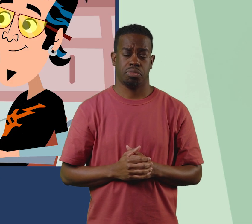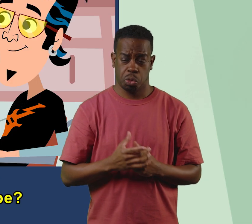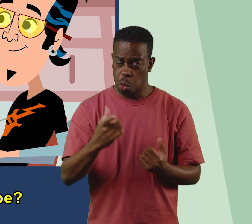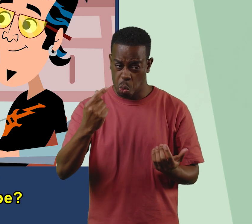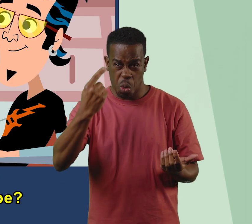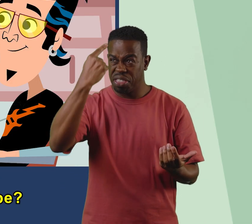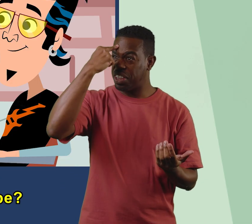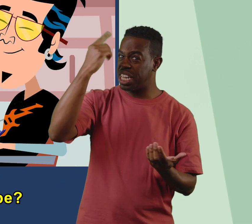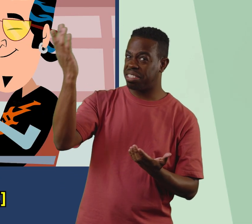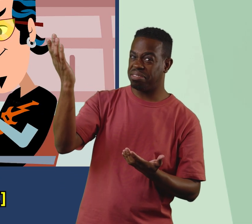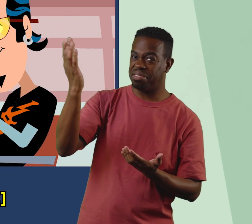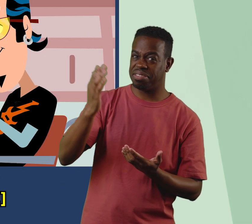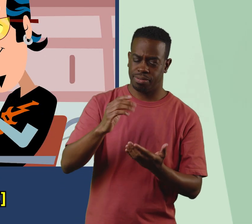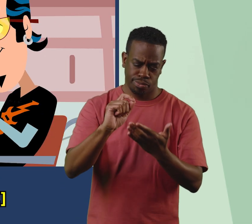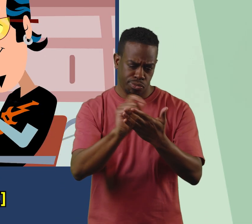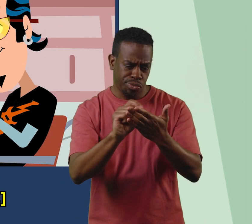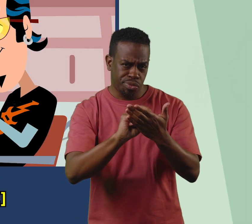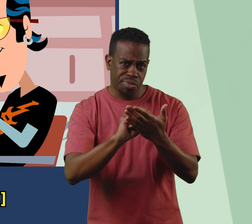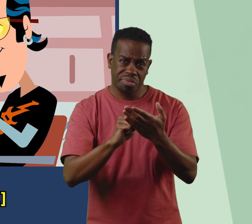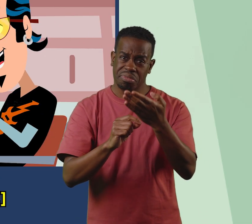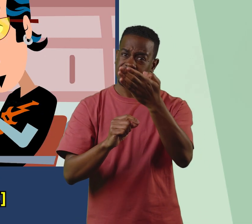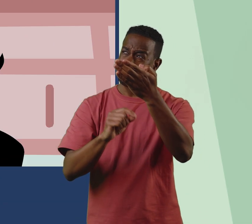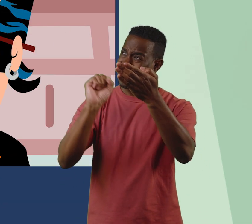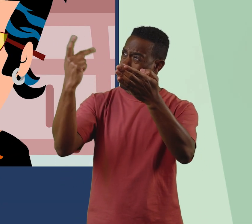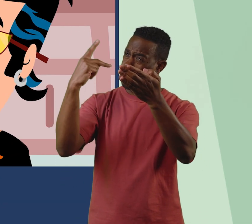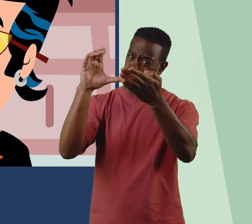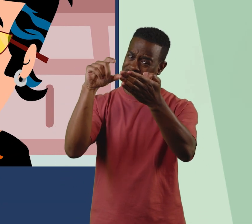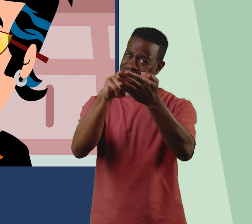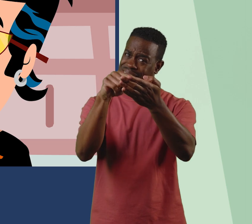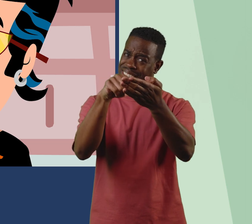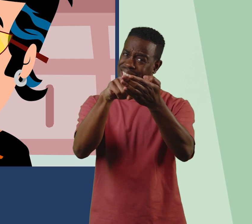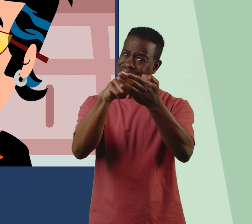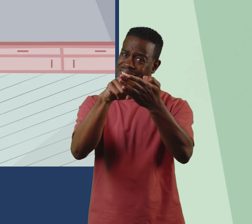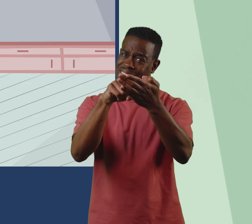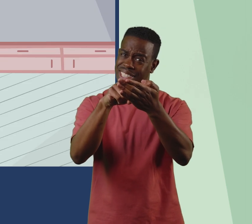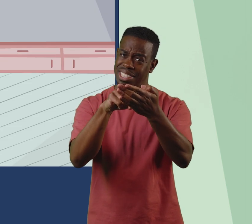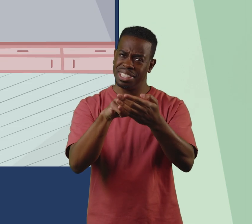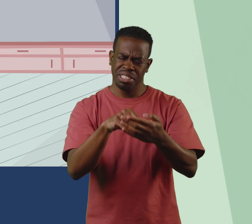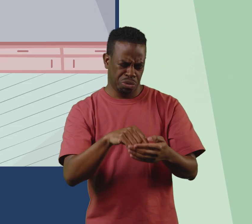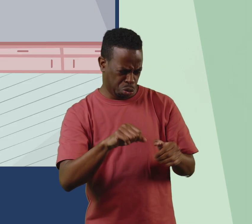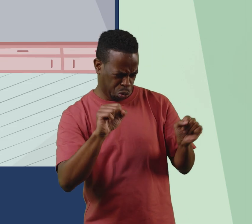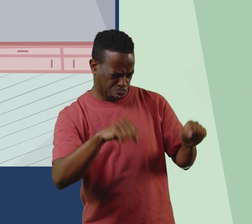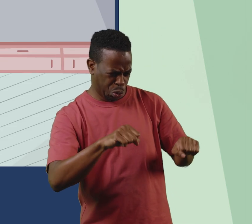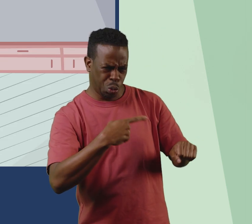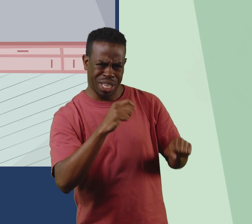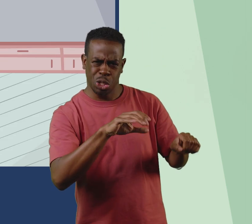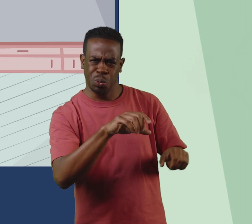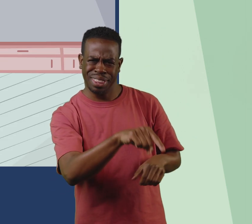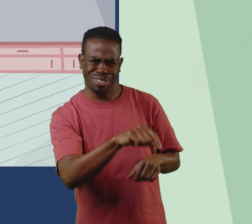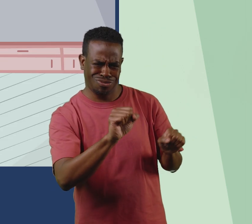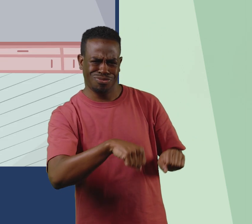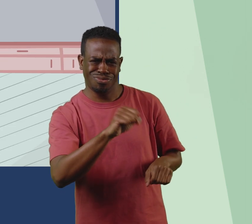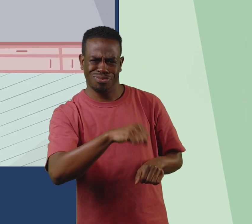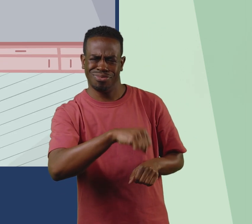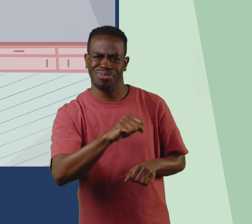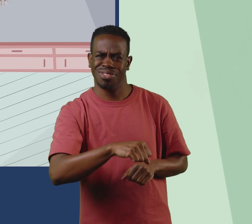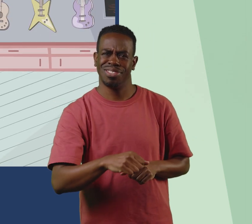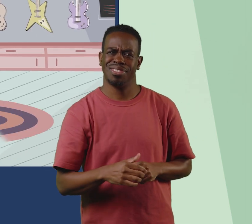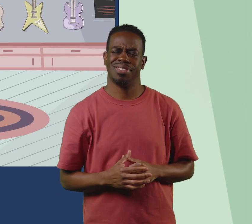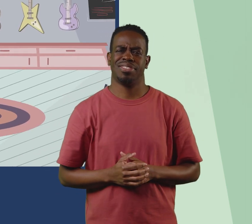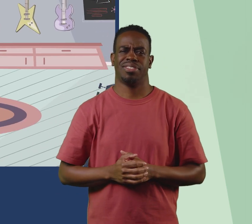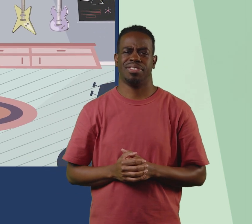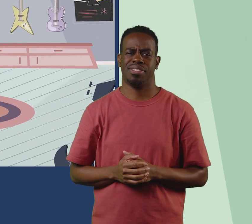want. What do you think, babe? Can we do this? Oh, we can do this.